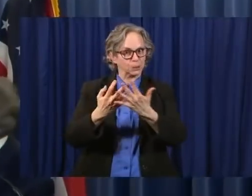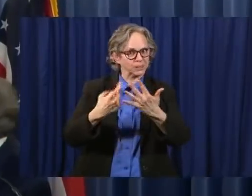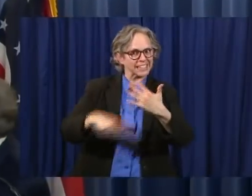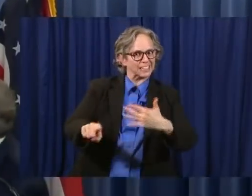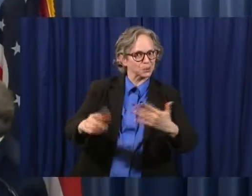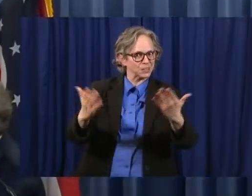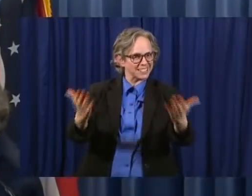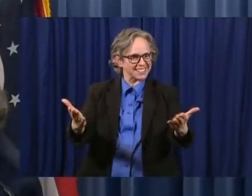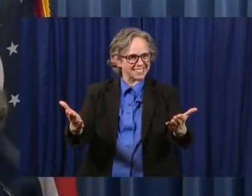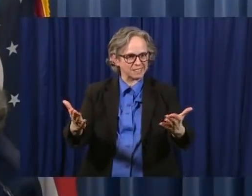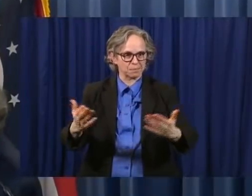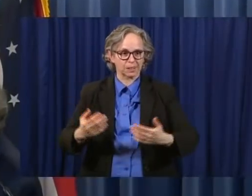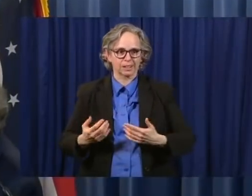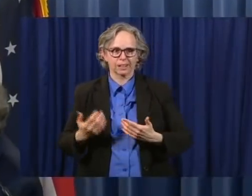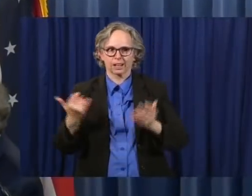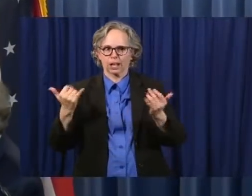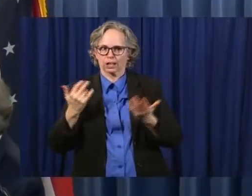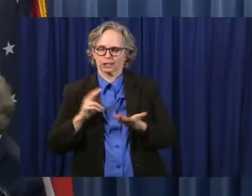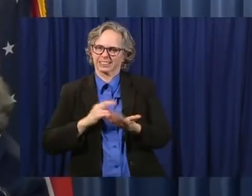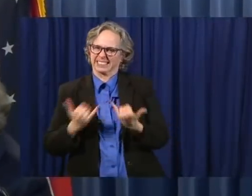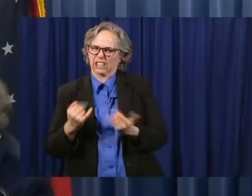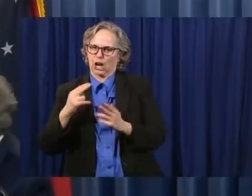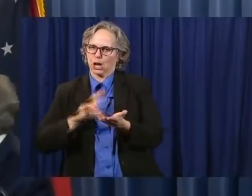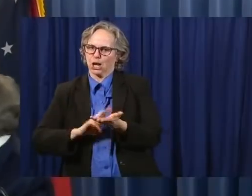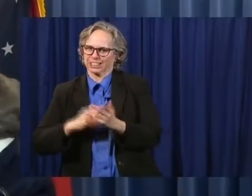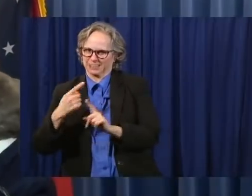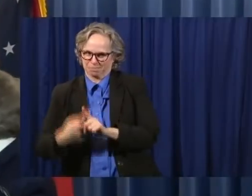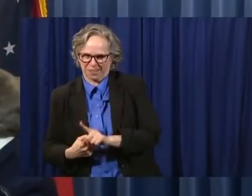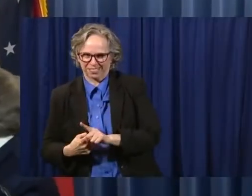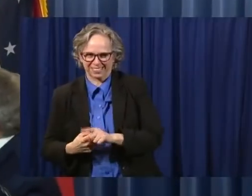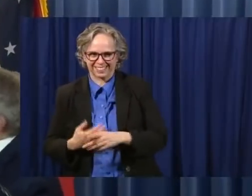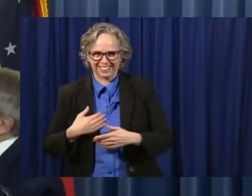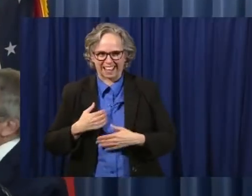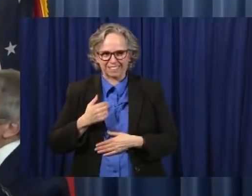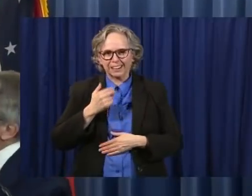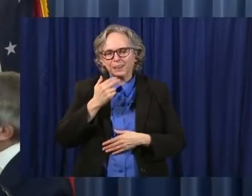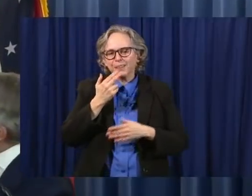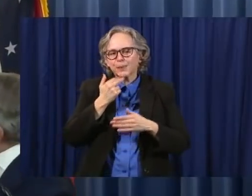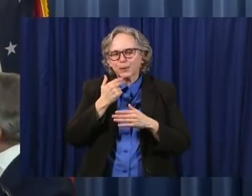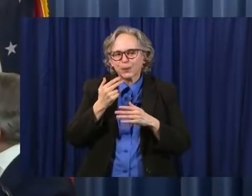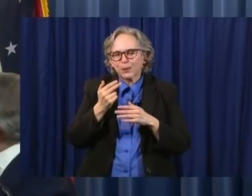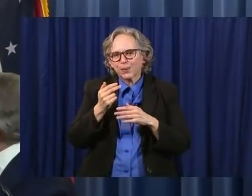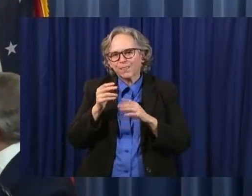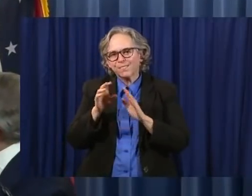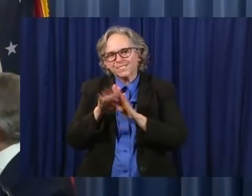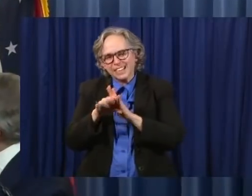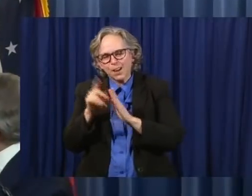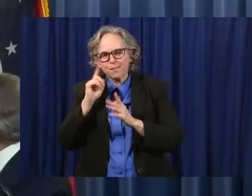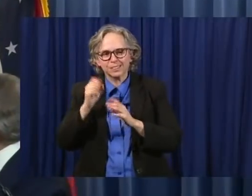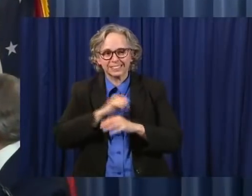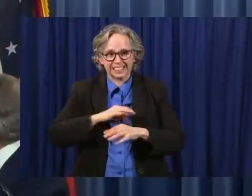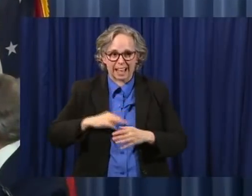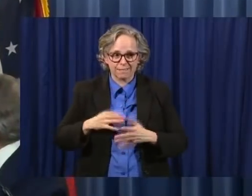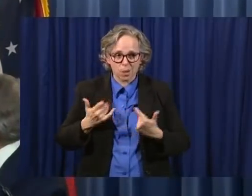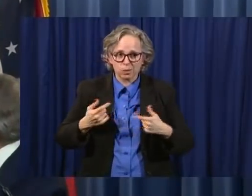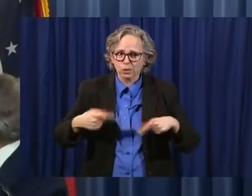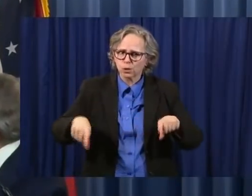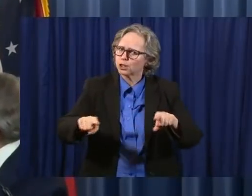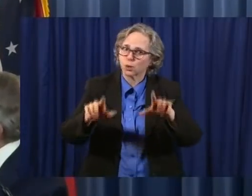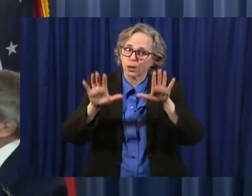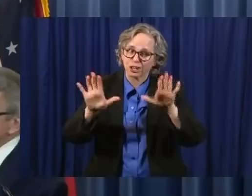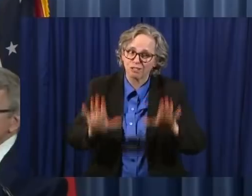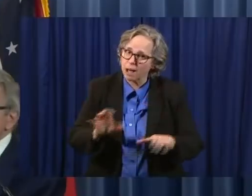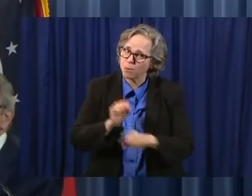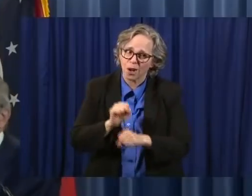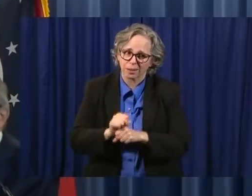So I gave you a little video of our staff, and I'd just like to say you guys are doing great work, and I appreciate you. All right, we look